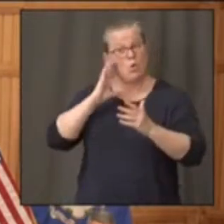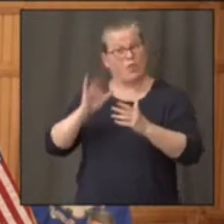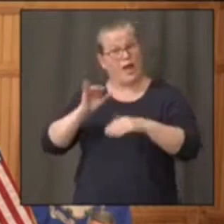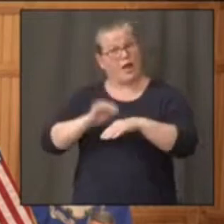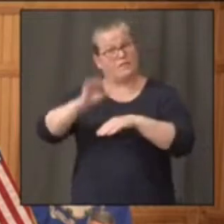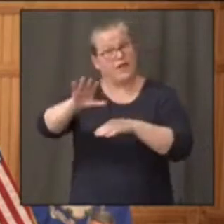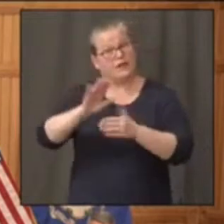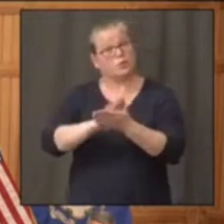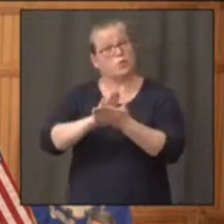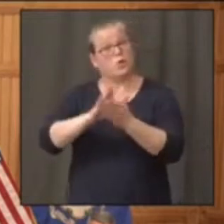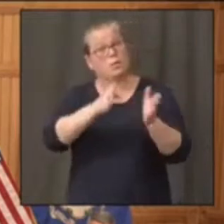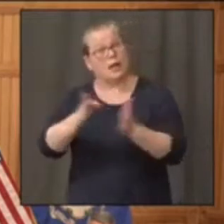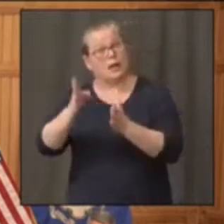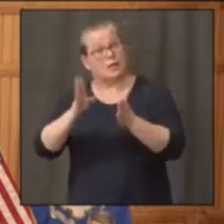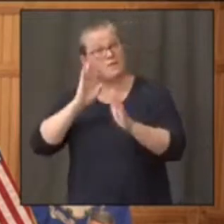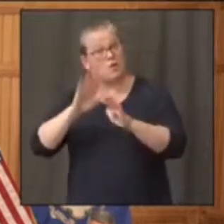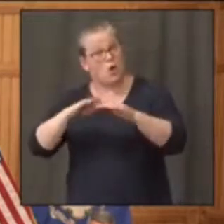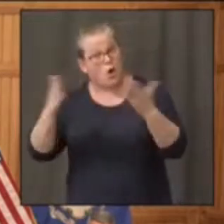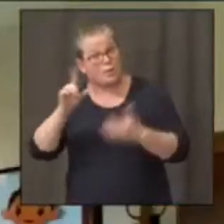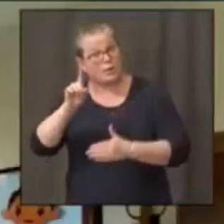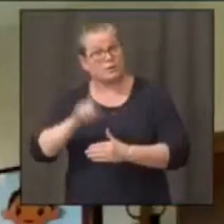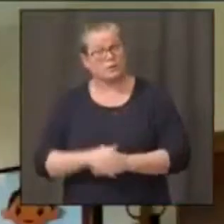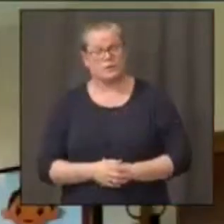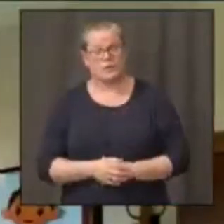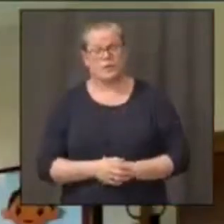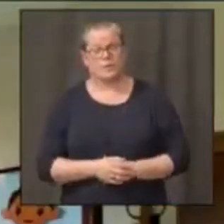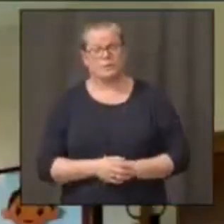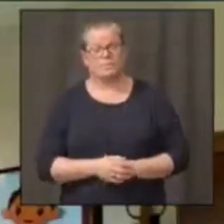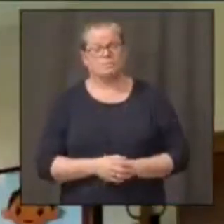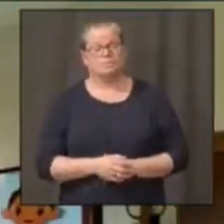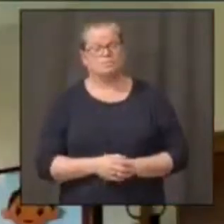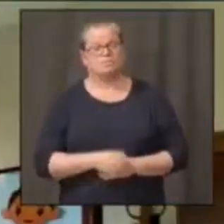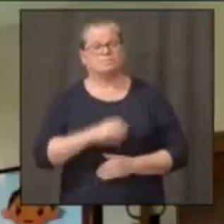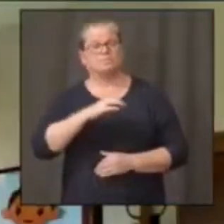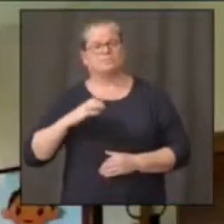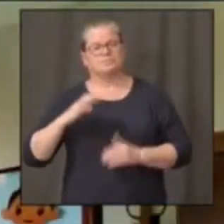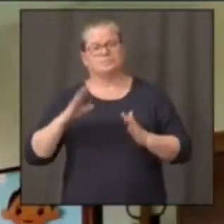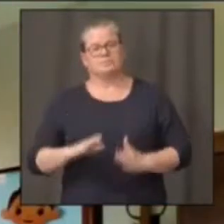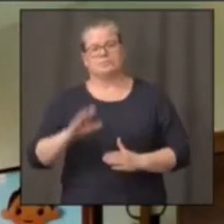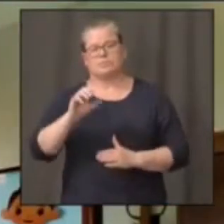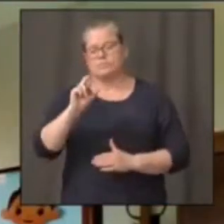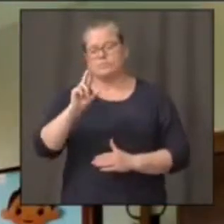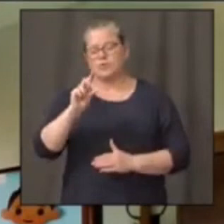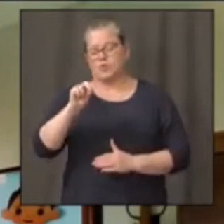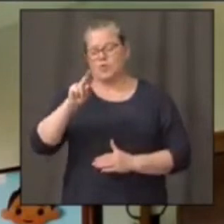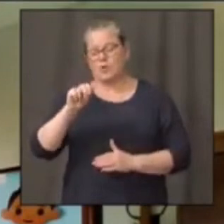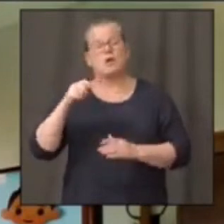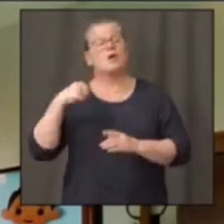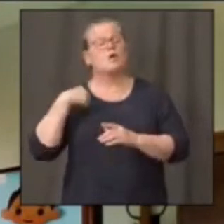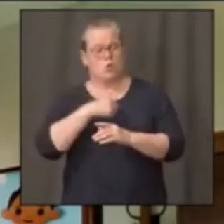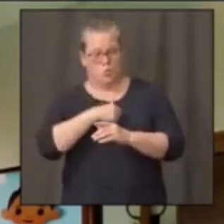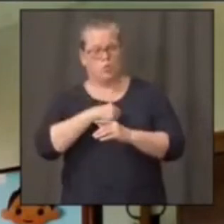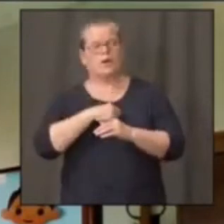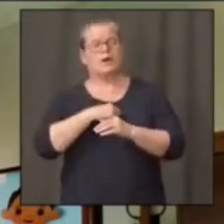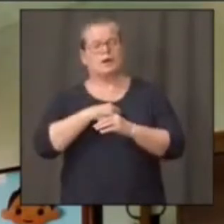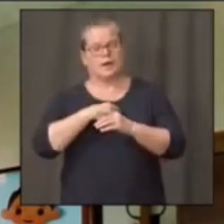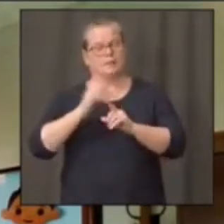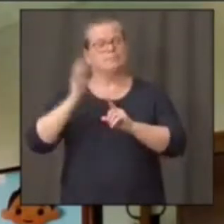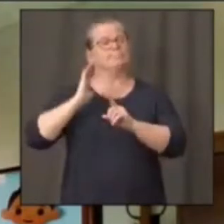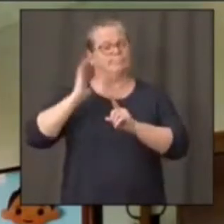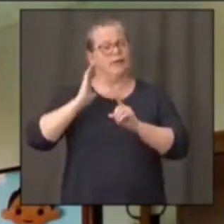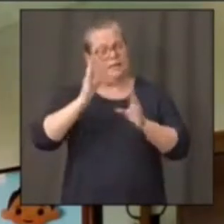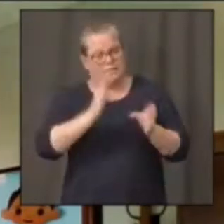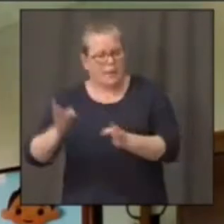So we recognize, when we developed the plan, we knew that facial coverings would be a